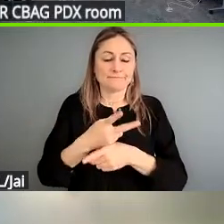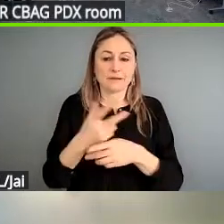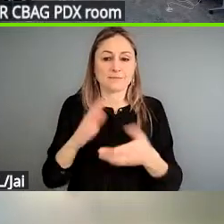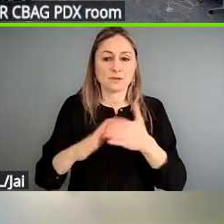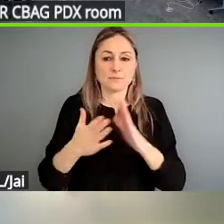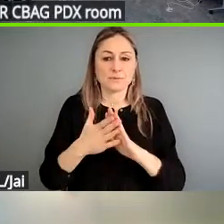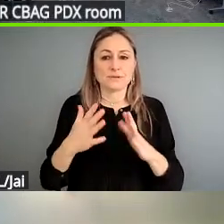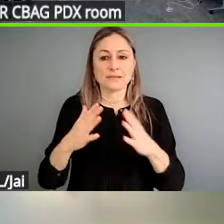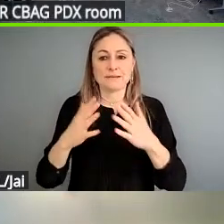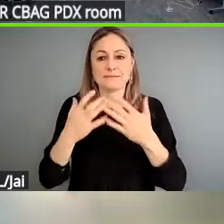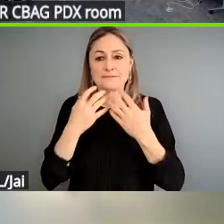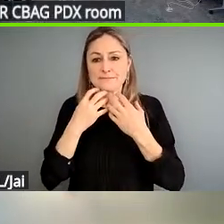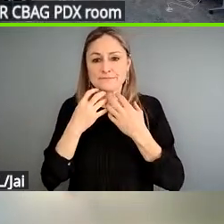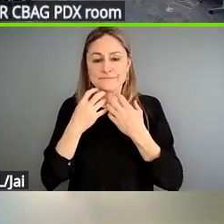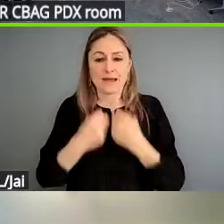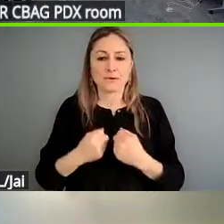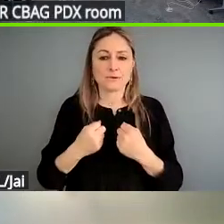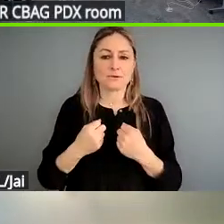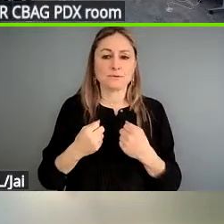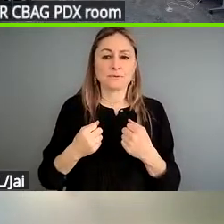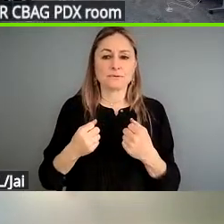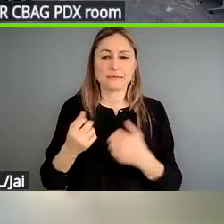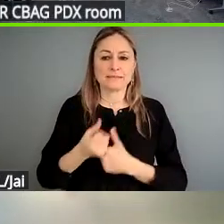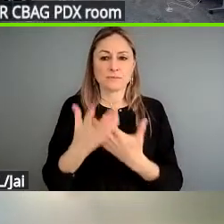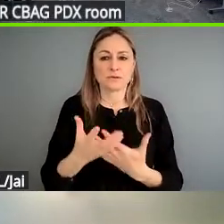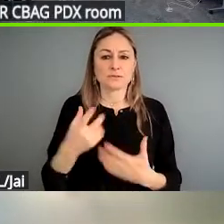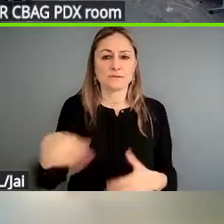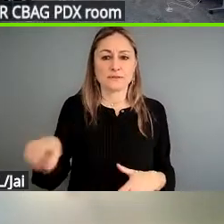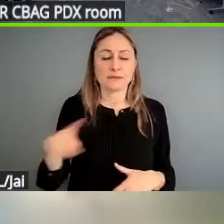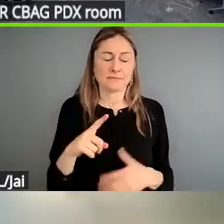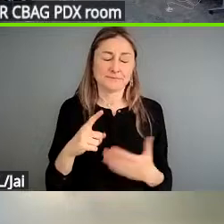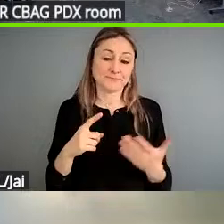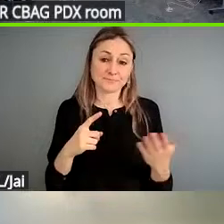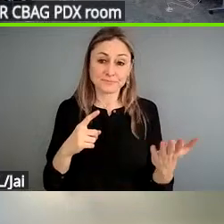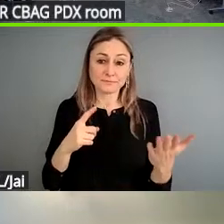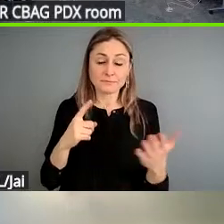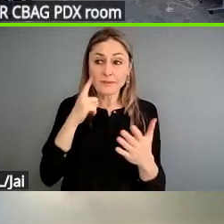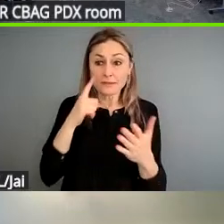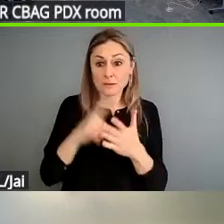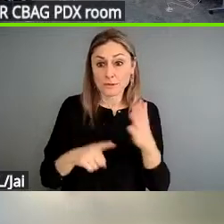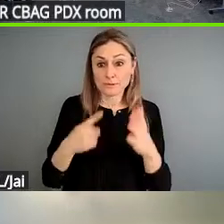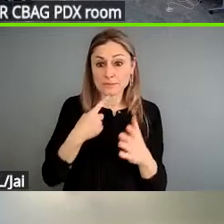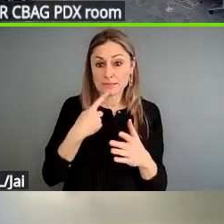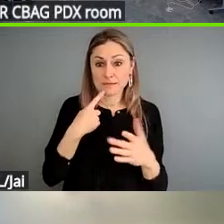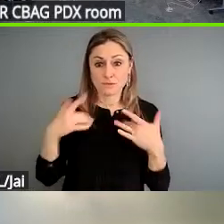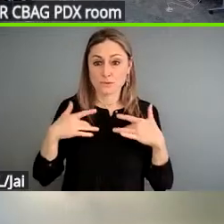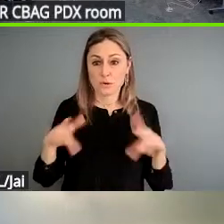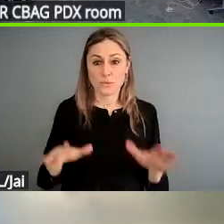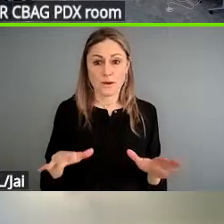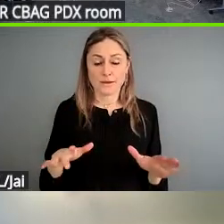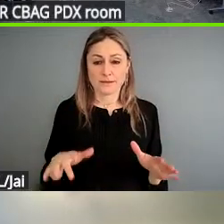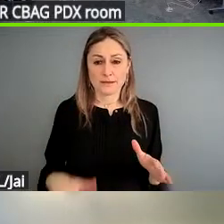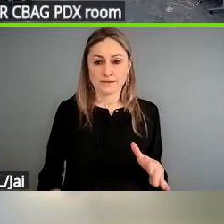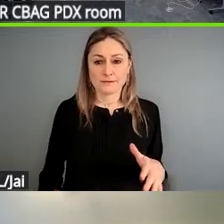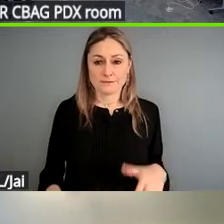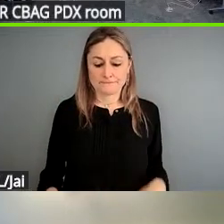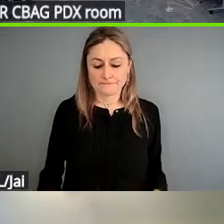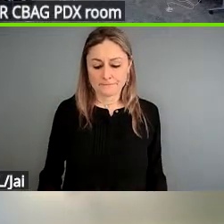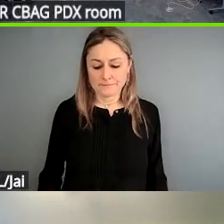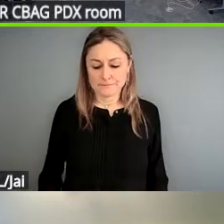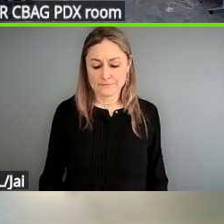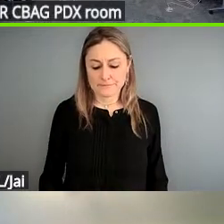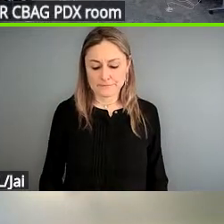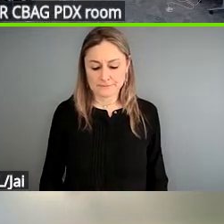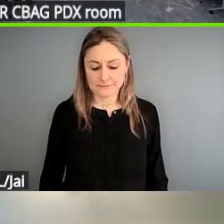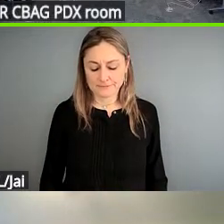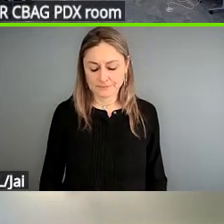the expression of them and how to achieve those activities. And I think what you're saying partially is you don't want us to be, and I think that's probably fair. I agree.